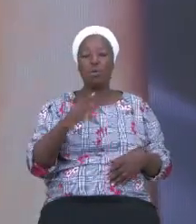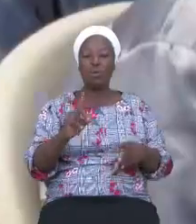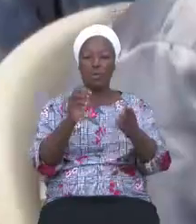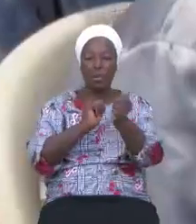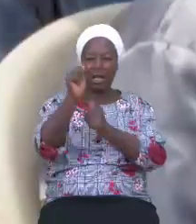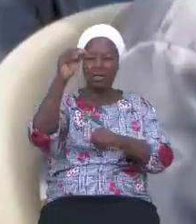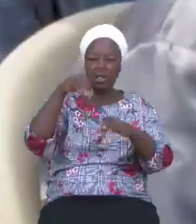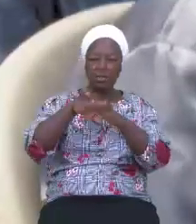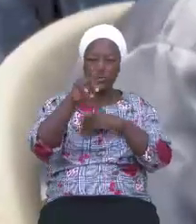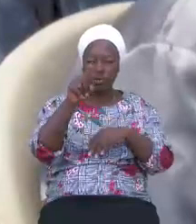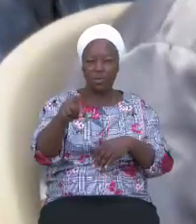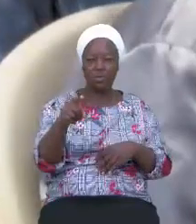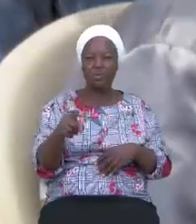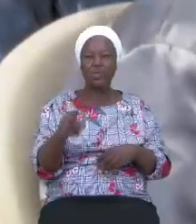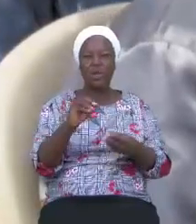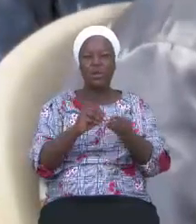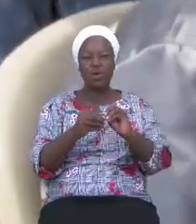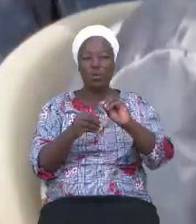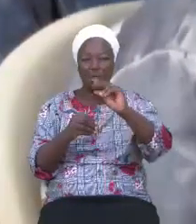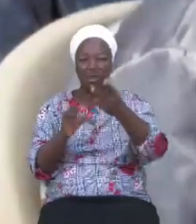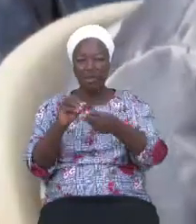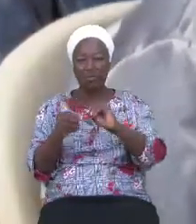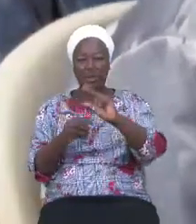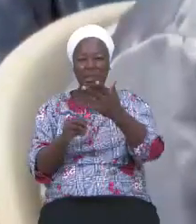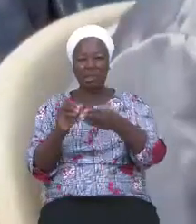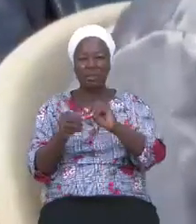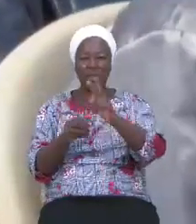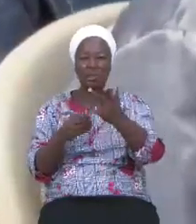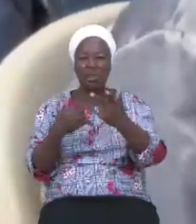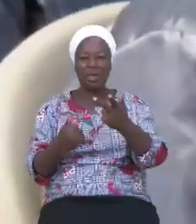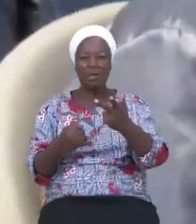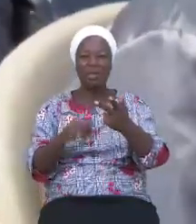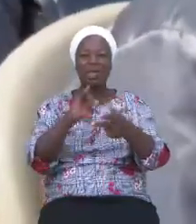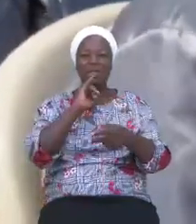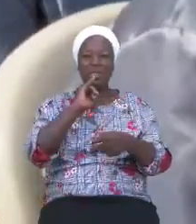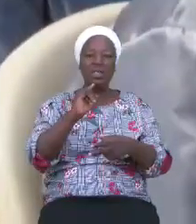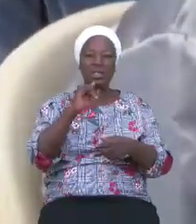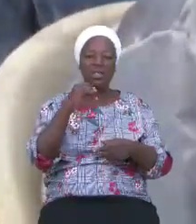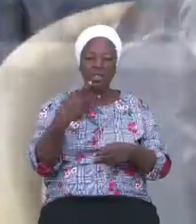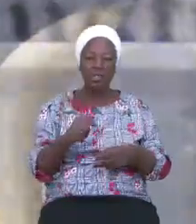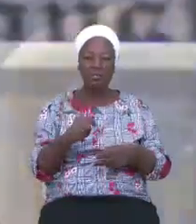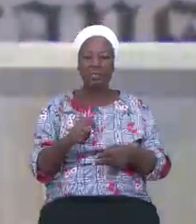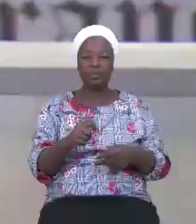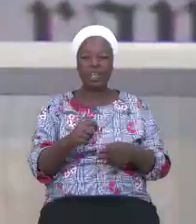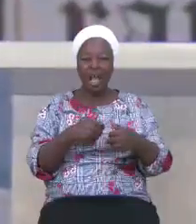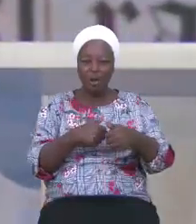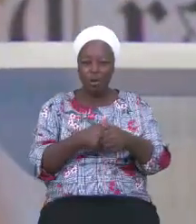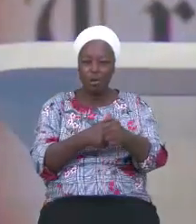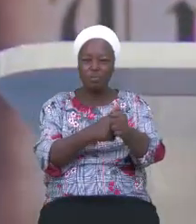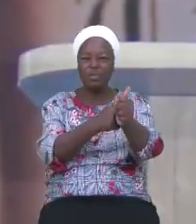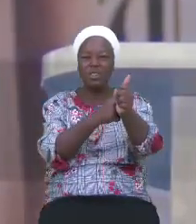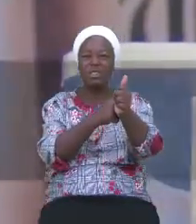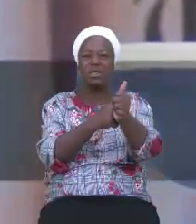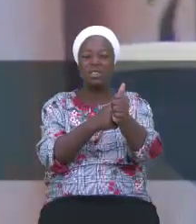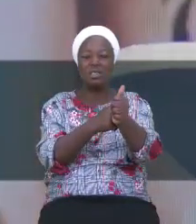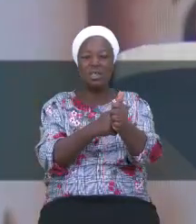you. We're looking at number three here. Number three is the accompanying